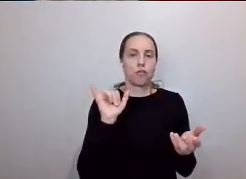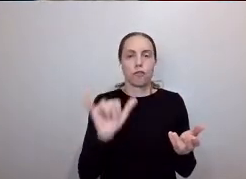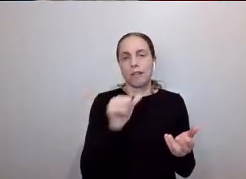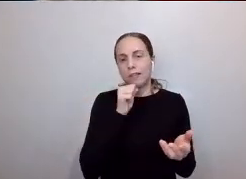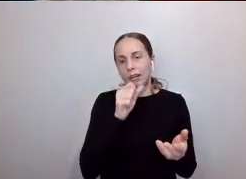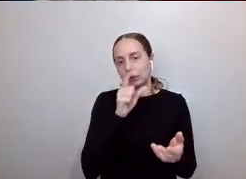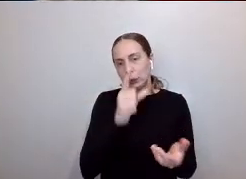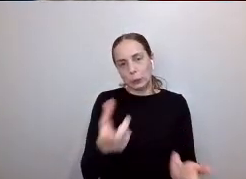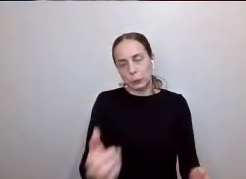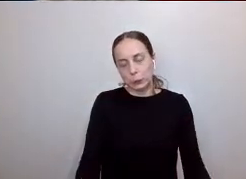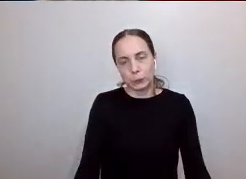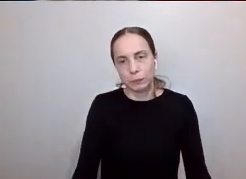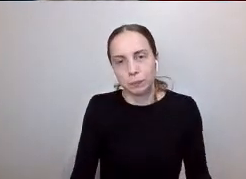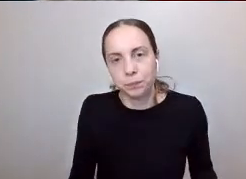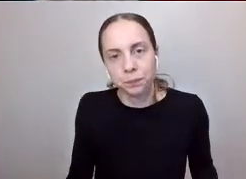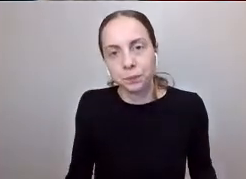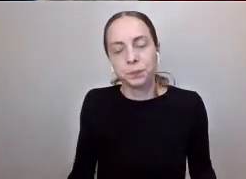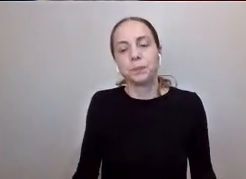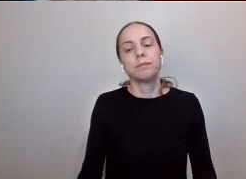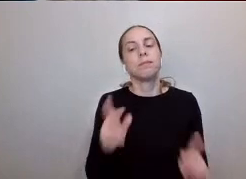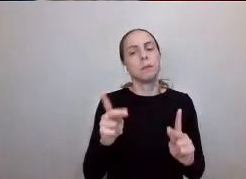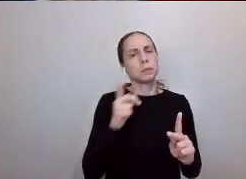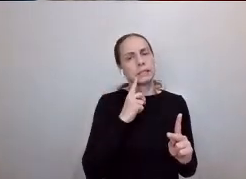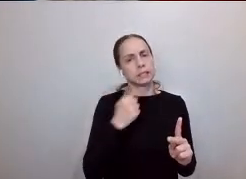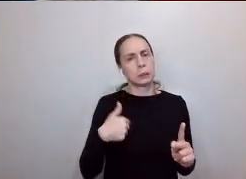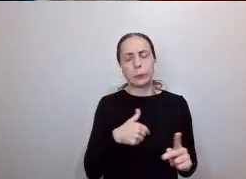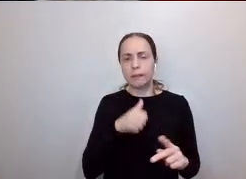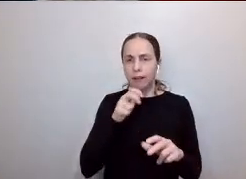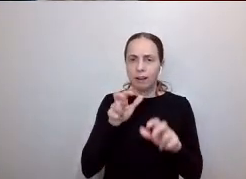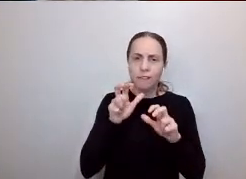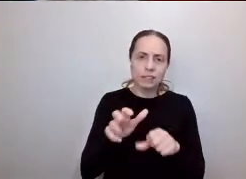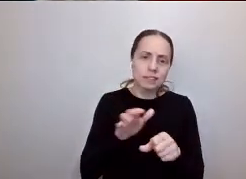enough in alternatives to traditional law enforcement,